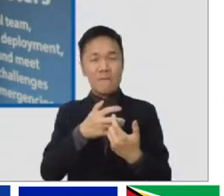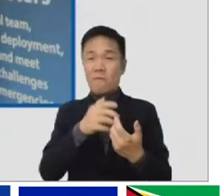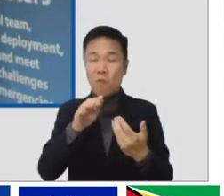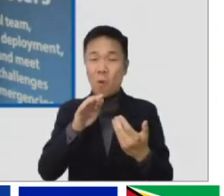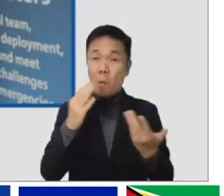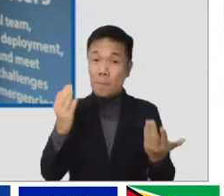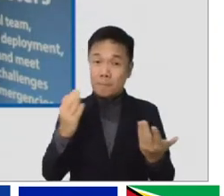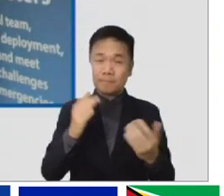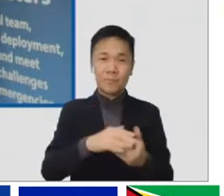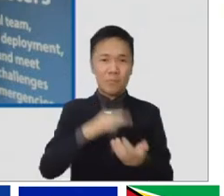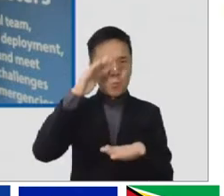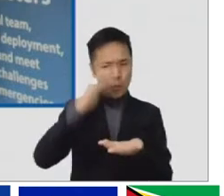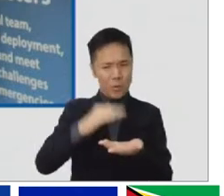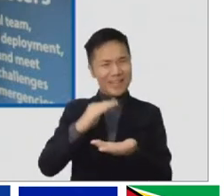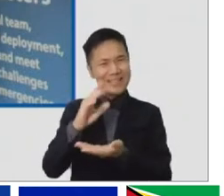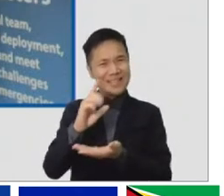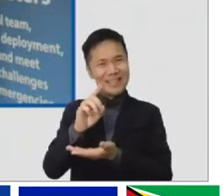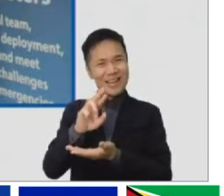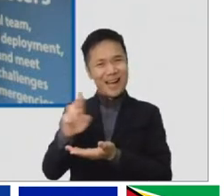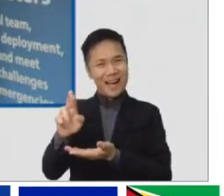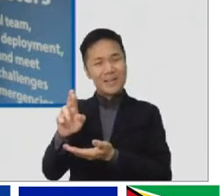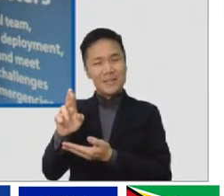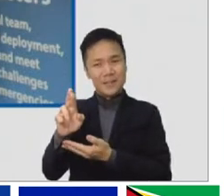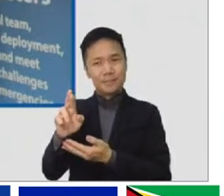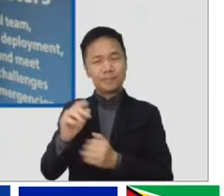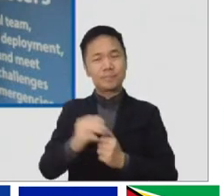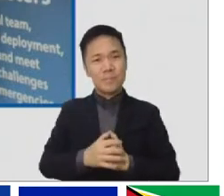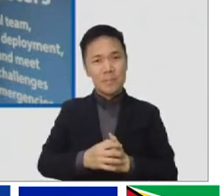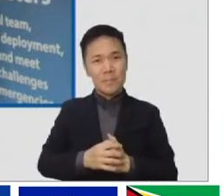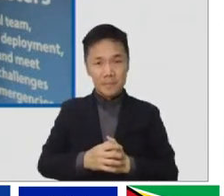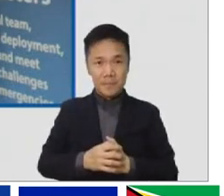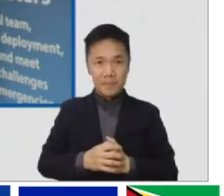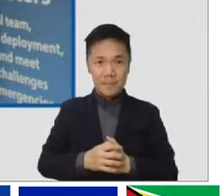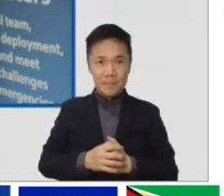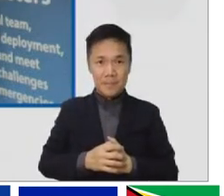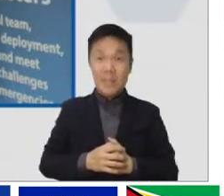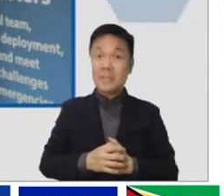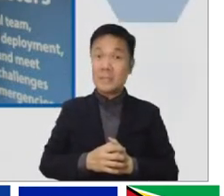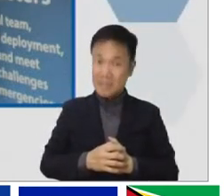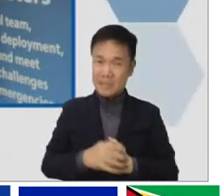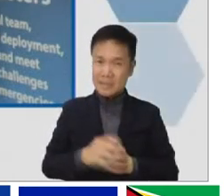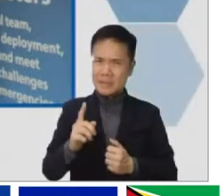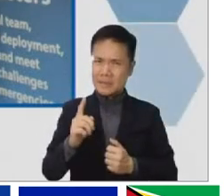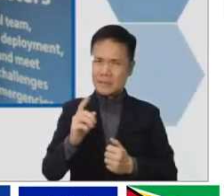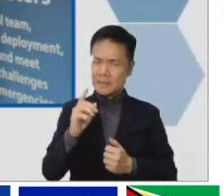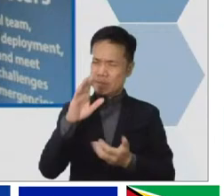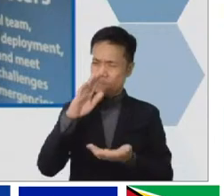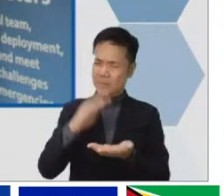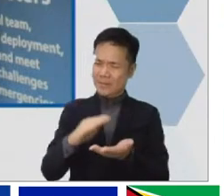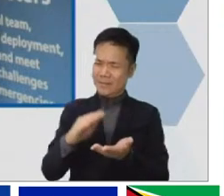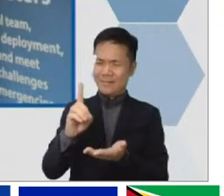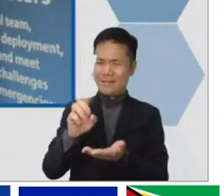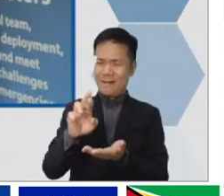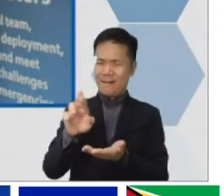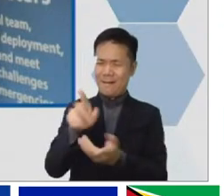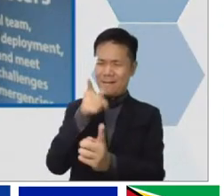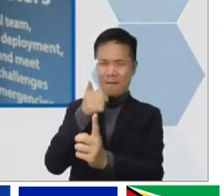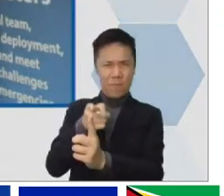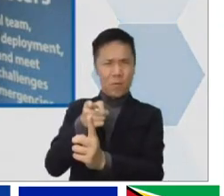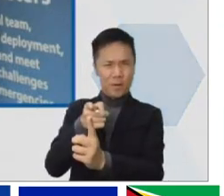risk, disaster risk reduction is very important, as well as the implementation of